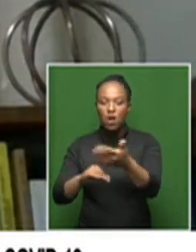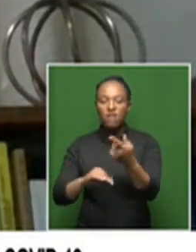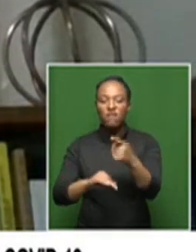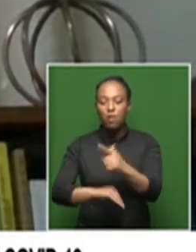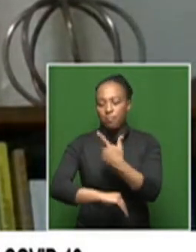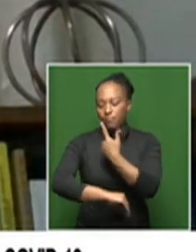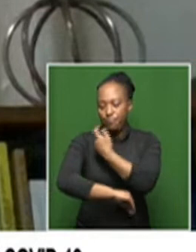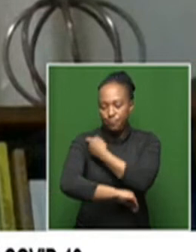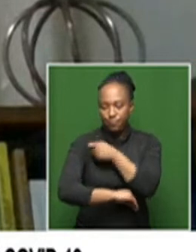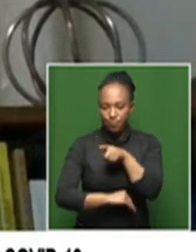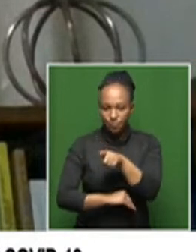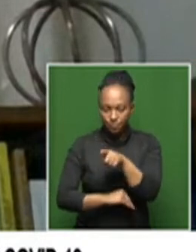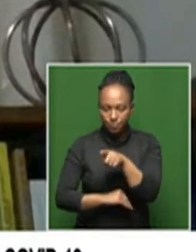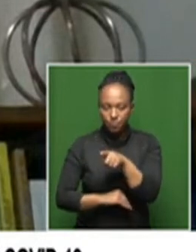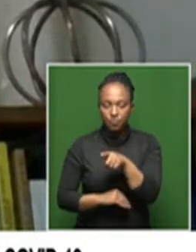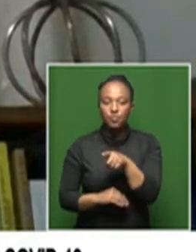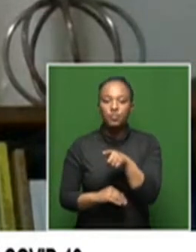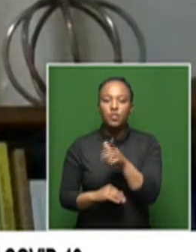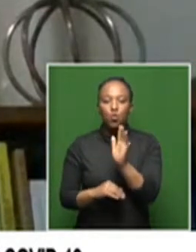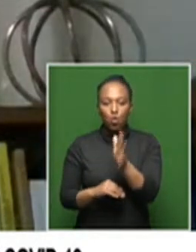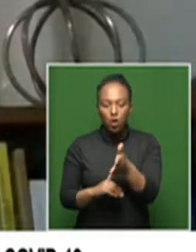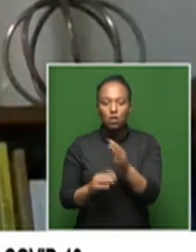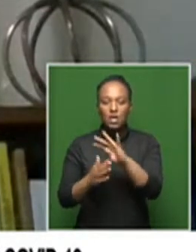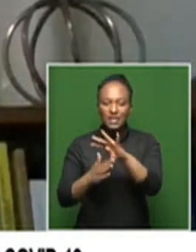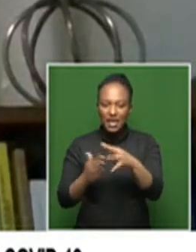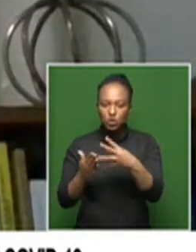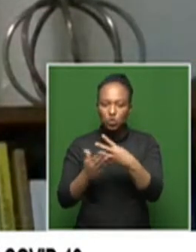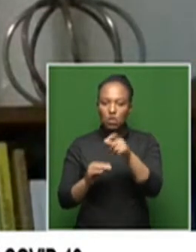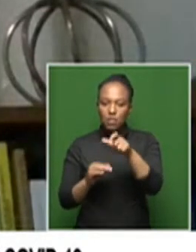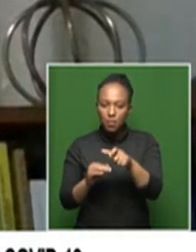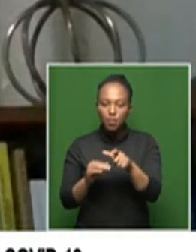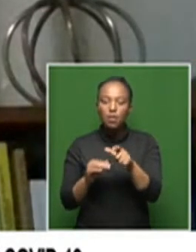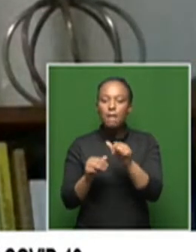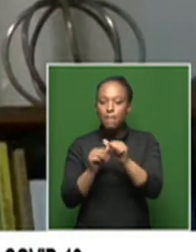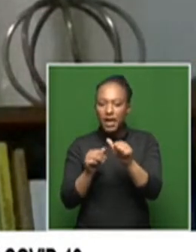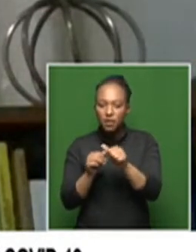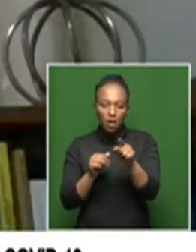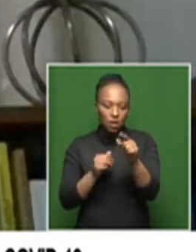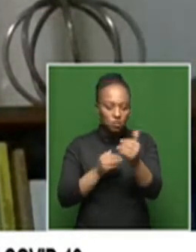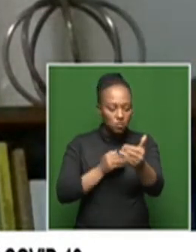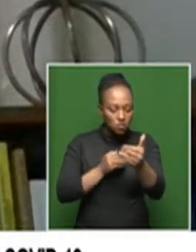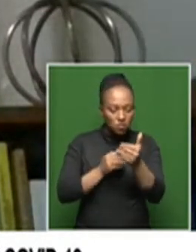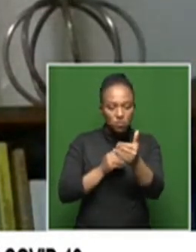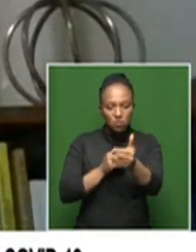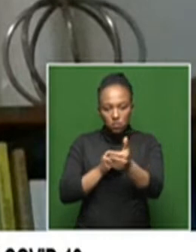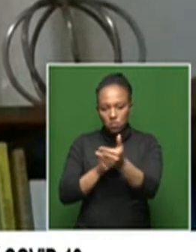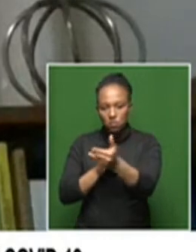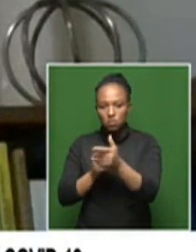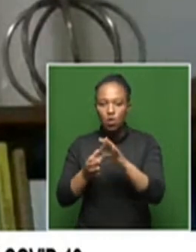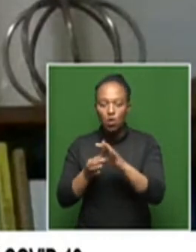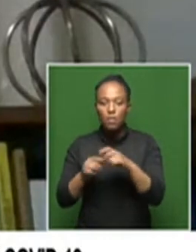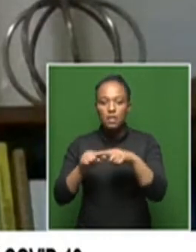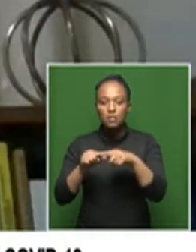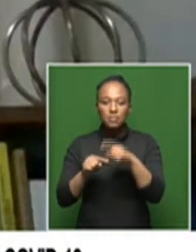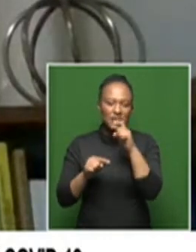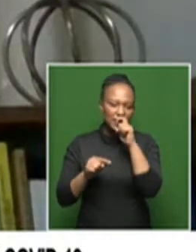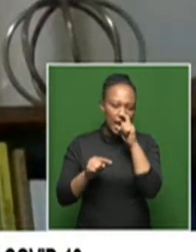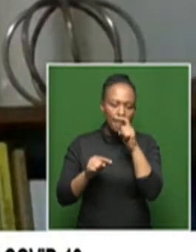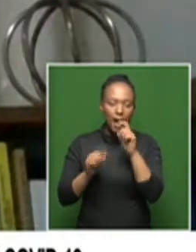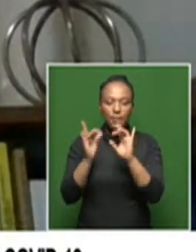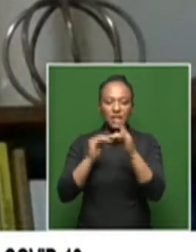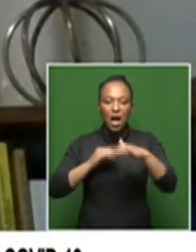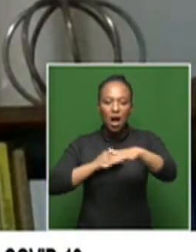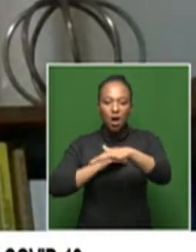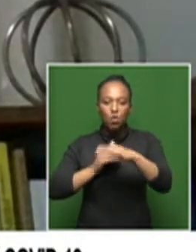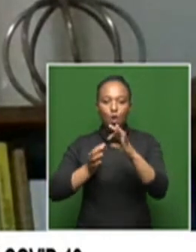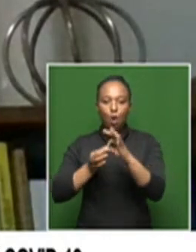we can schedule people closer to, in terms of the indication of the suburb of where they are